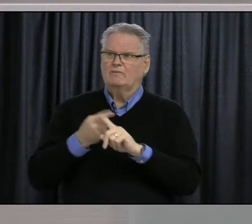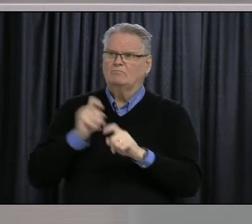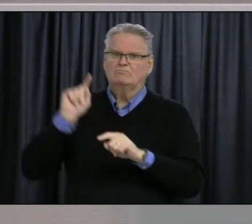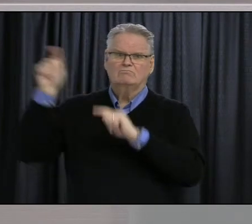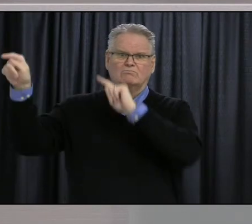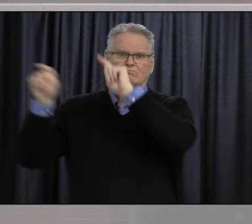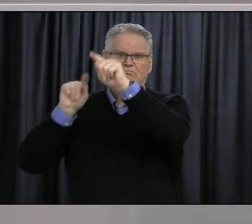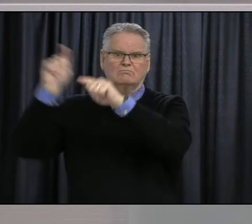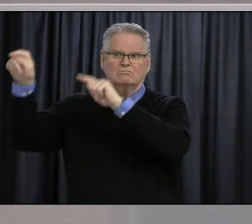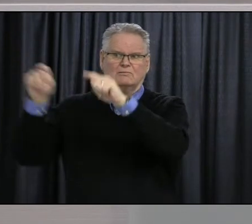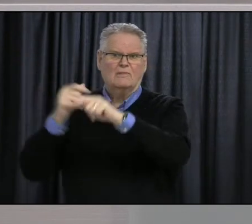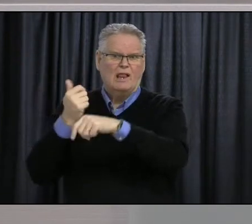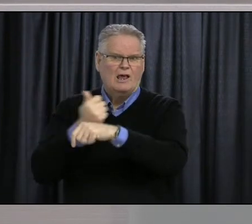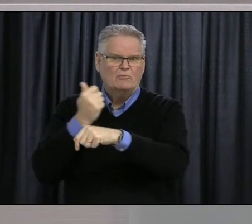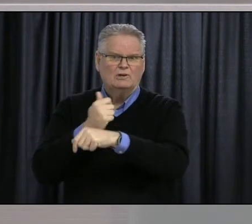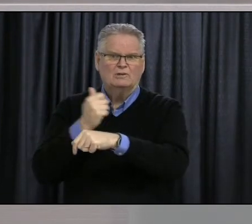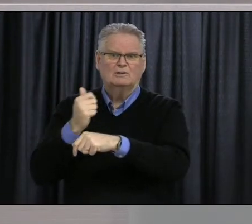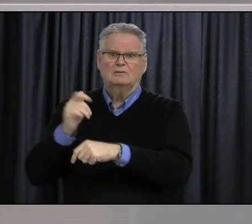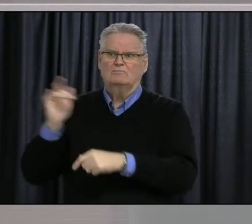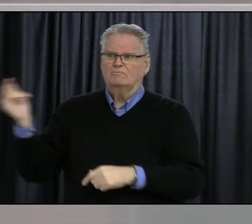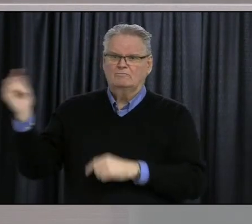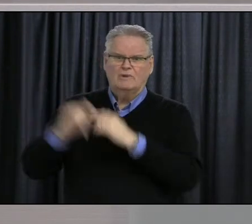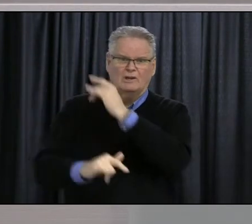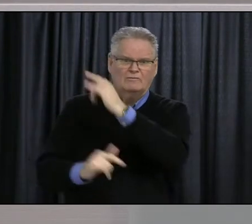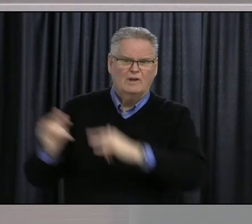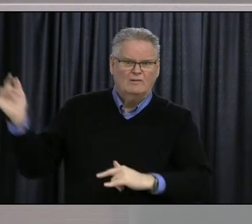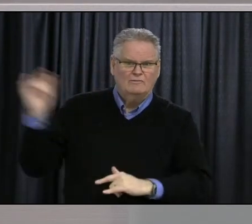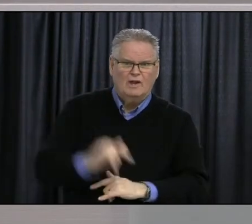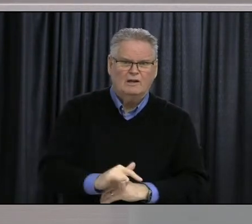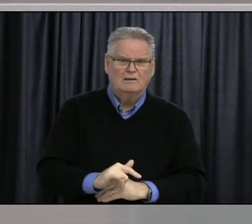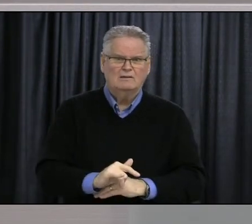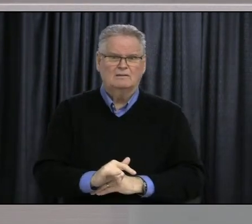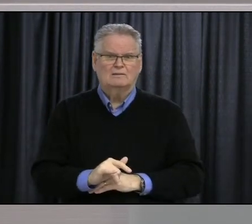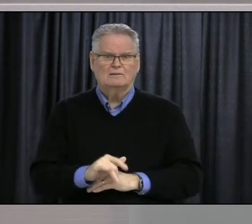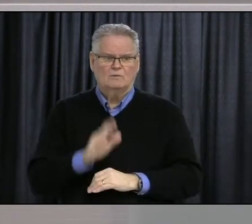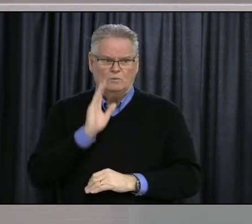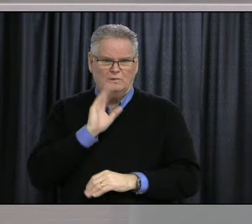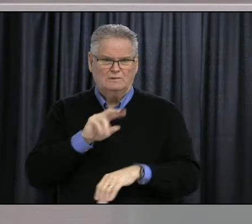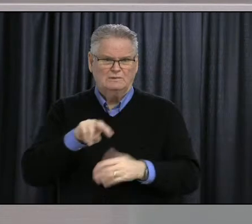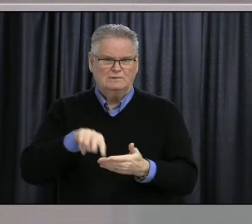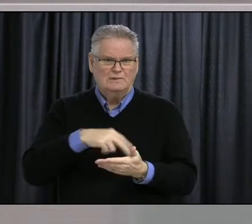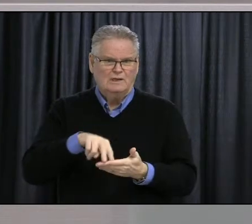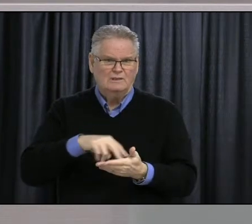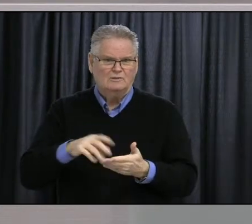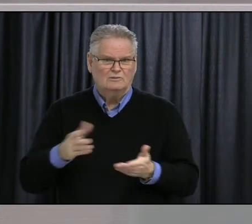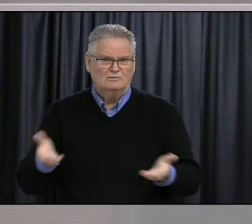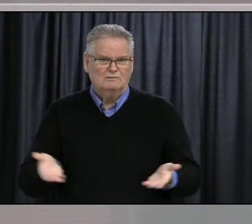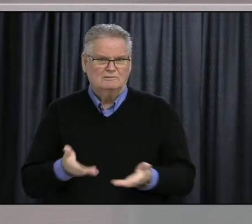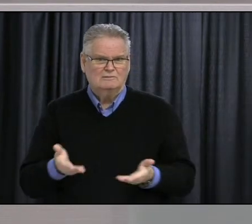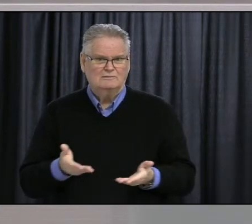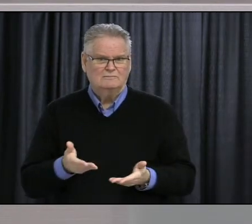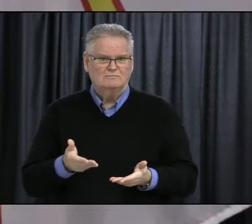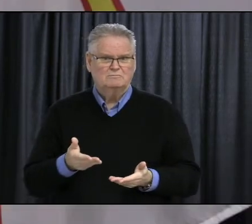specific cases, but in looking at this, it seems like that would be an area where a self-isolation would be